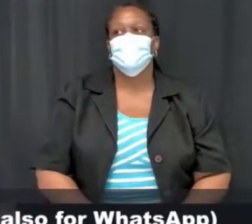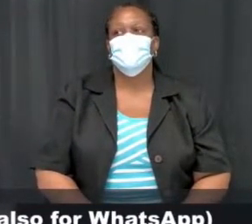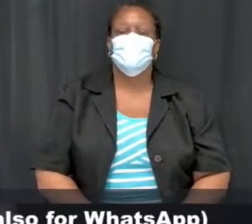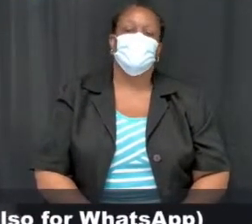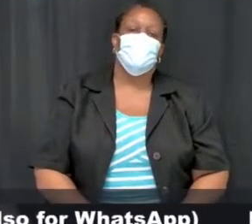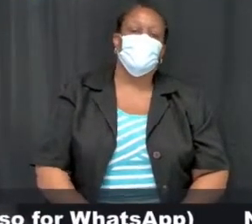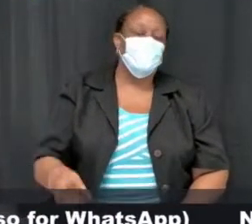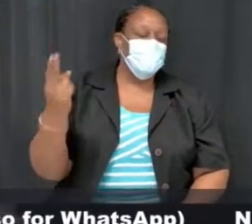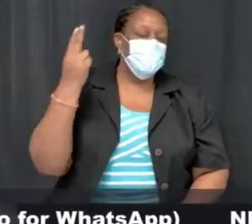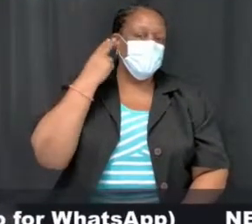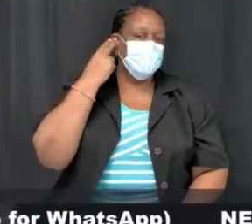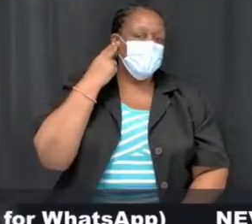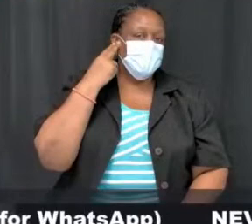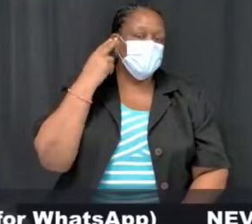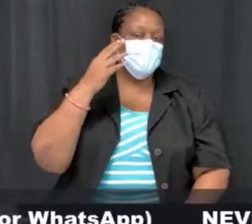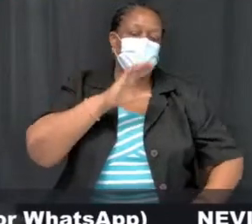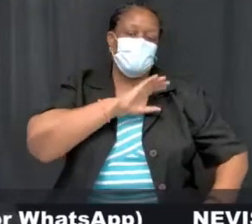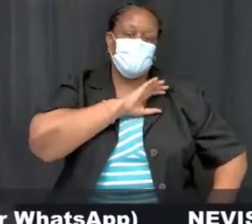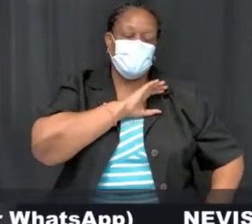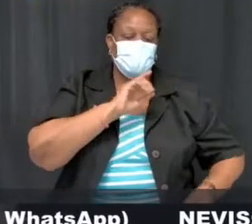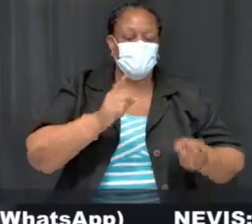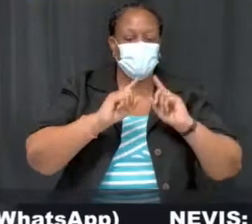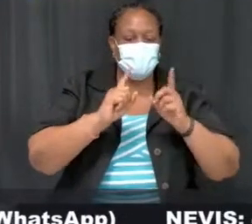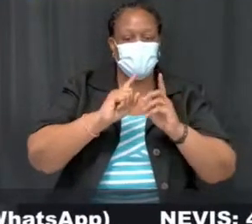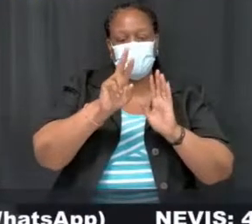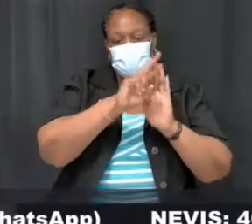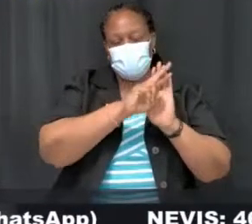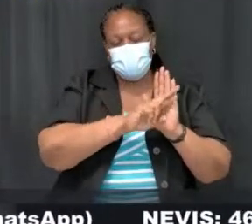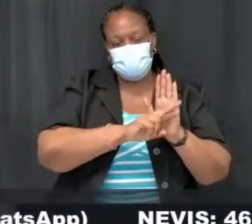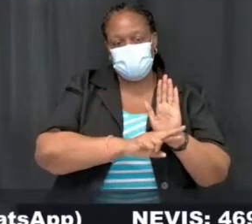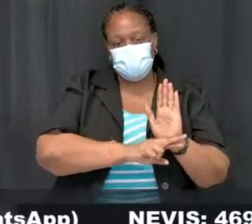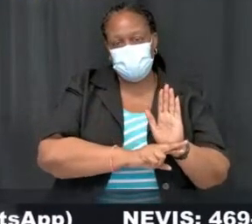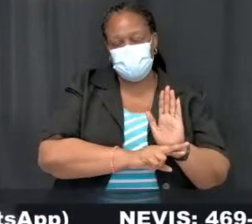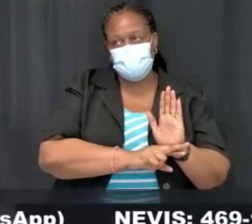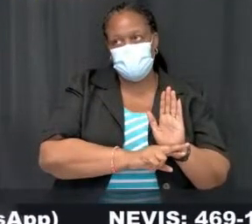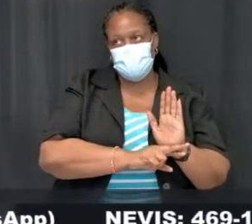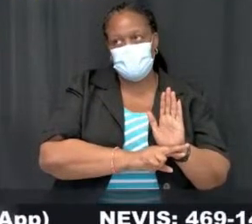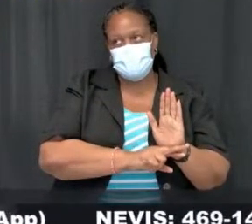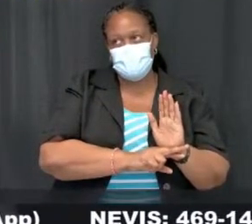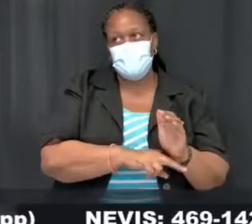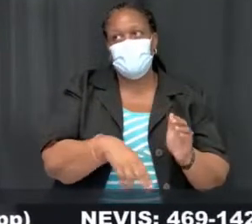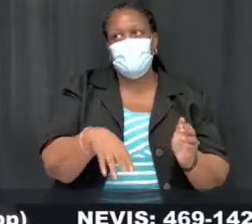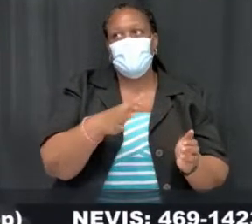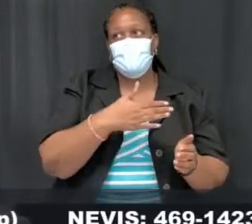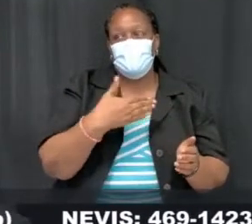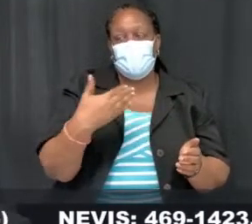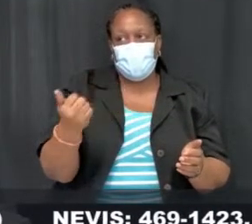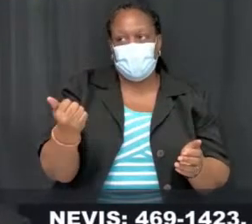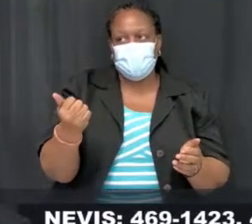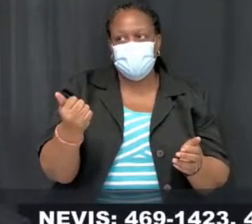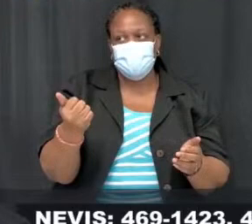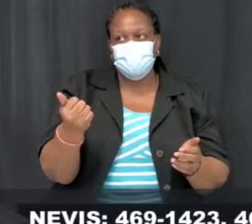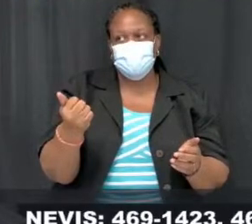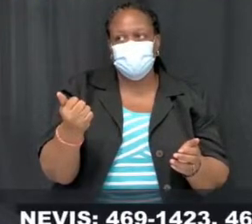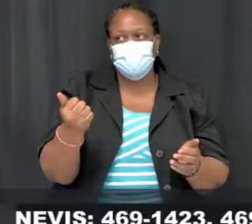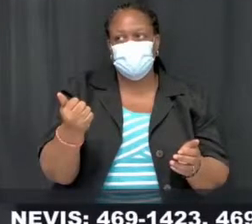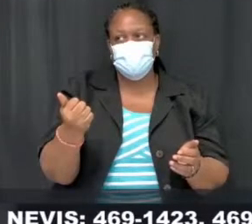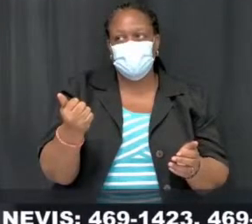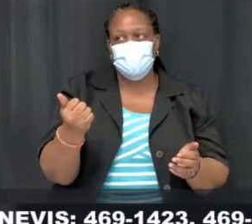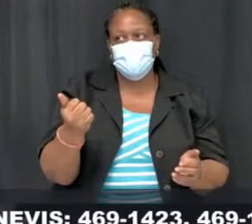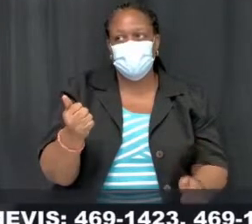to Section 14 of the COVID-19 regulations, along with